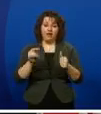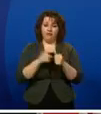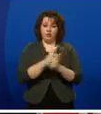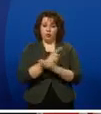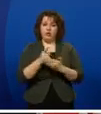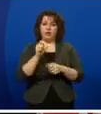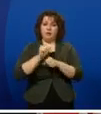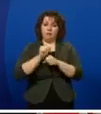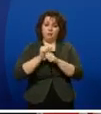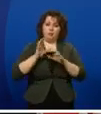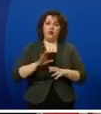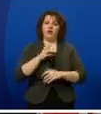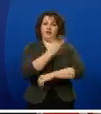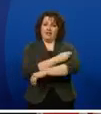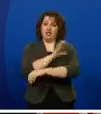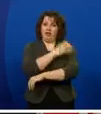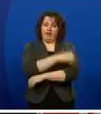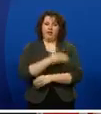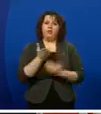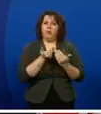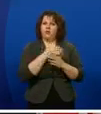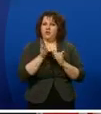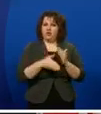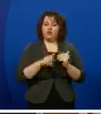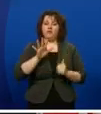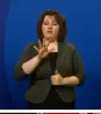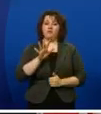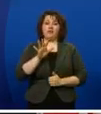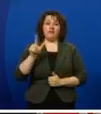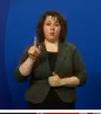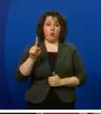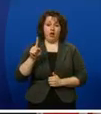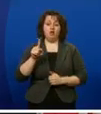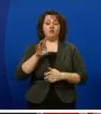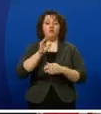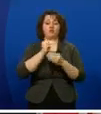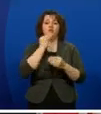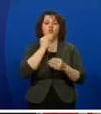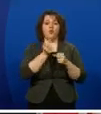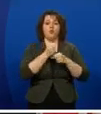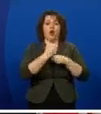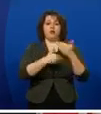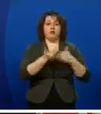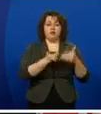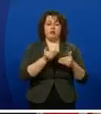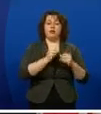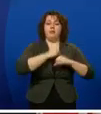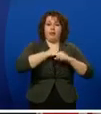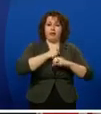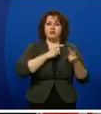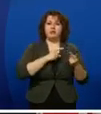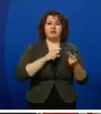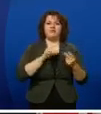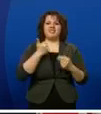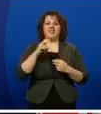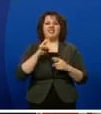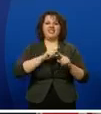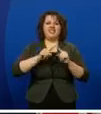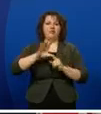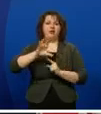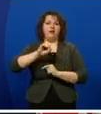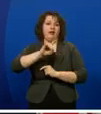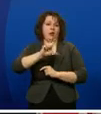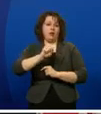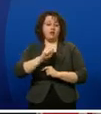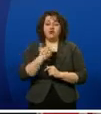vaccination clinics is nearly complete at 51 food processing plants located in 17 counties, and according to